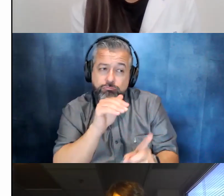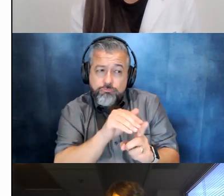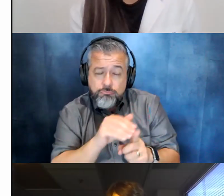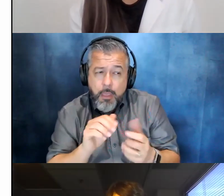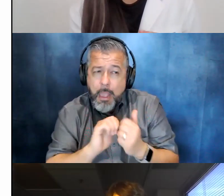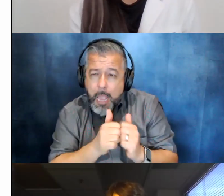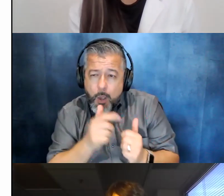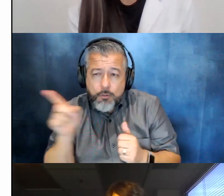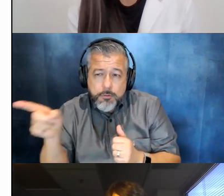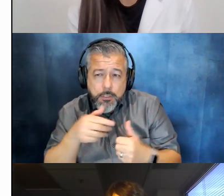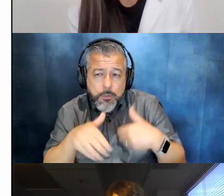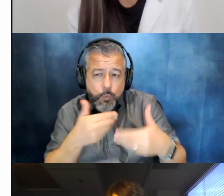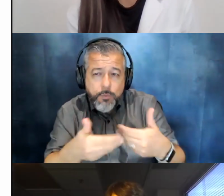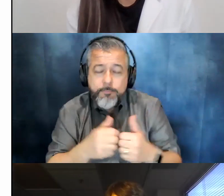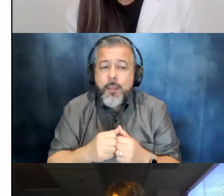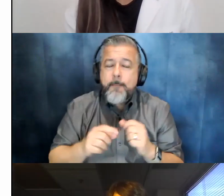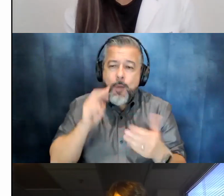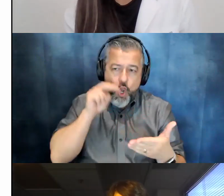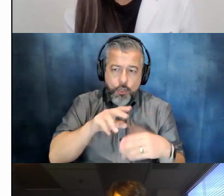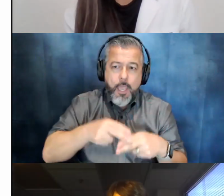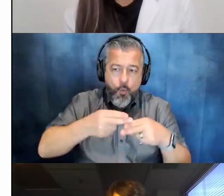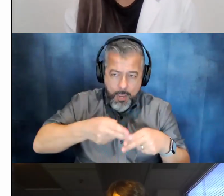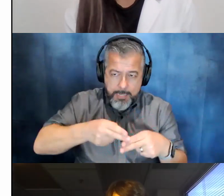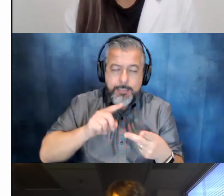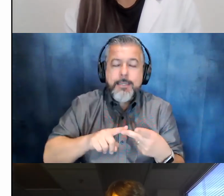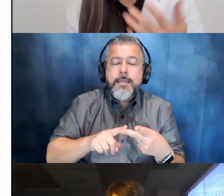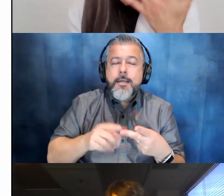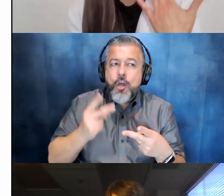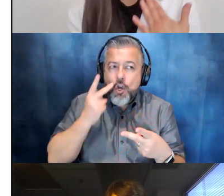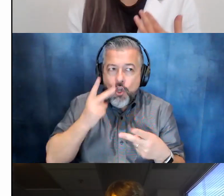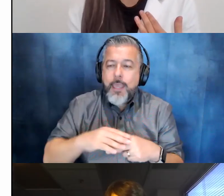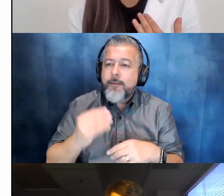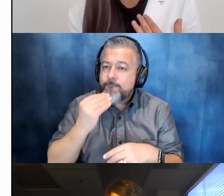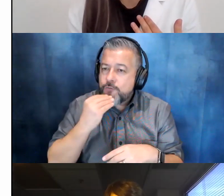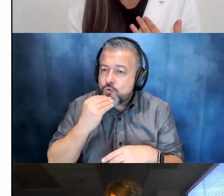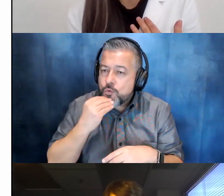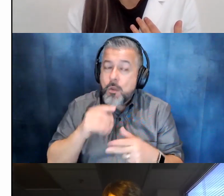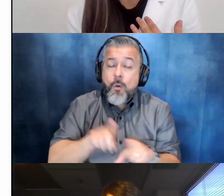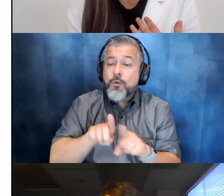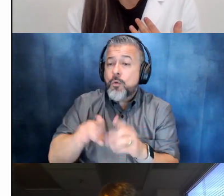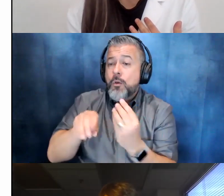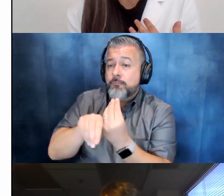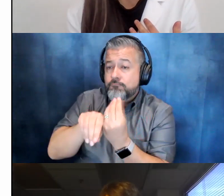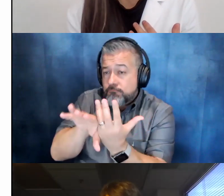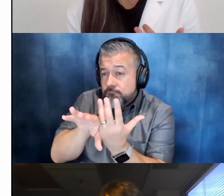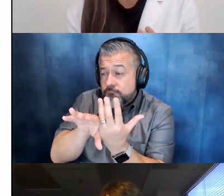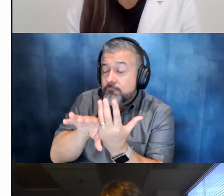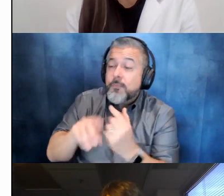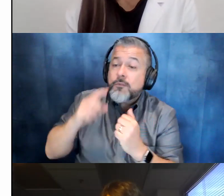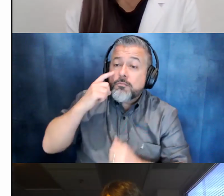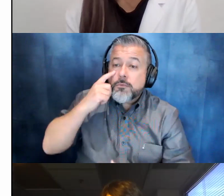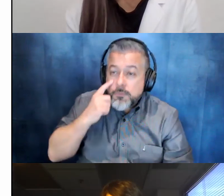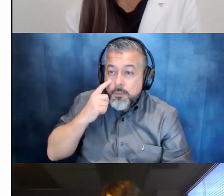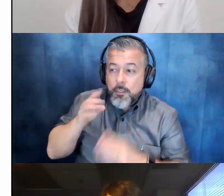looking at the weights, looking at the intake, trying to do a video chat so you can see the person and see if you